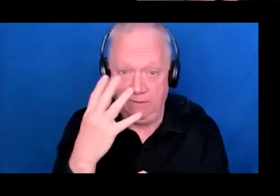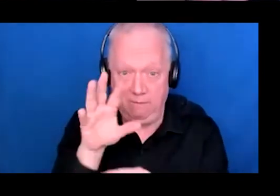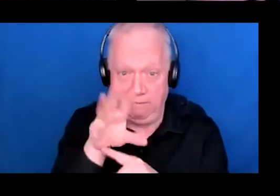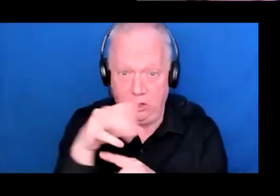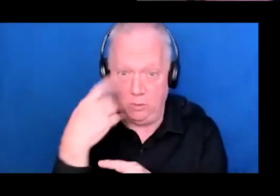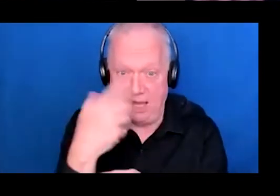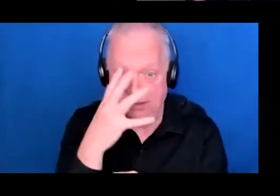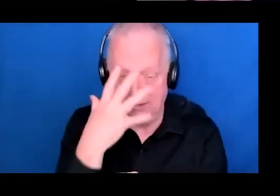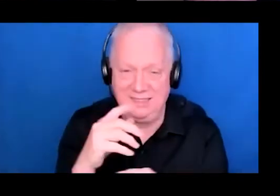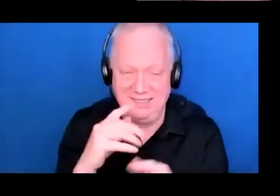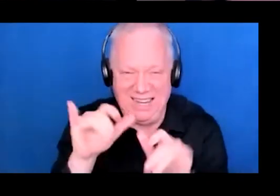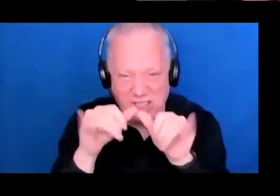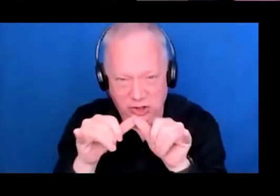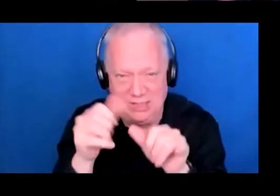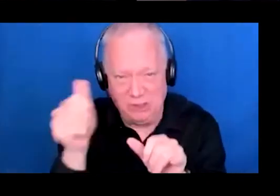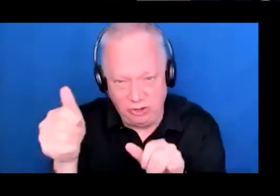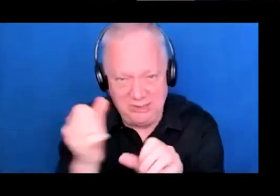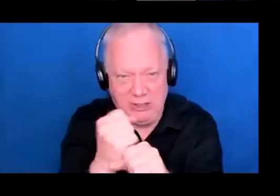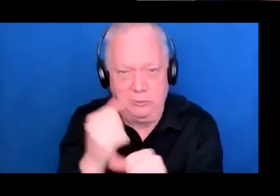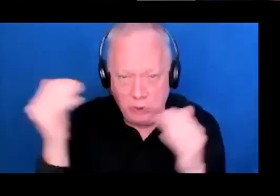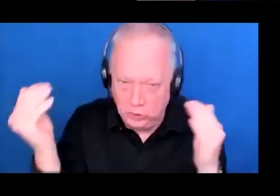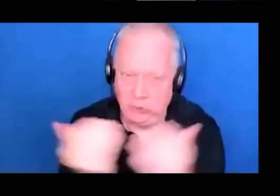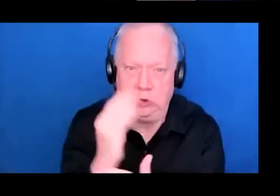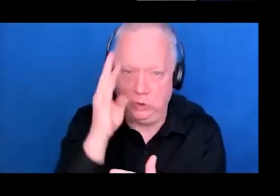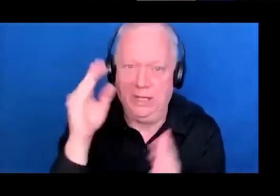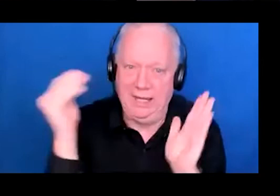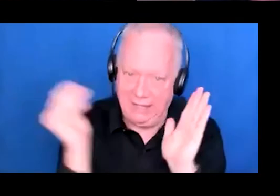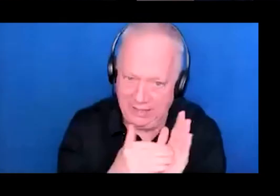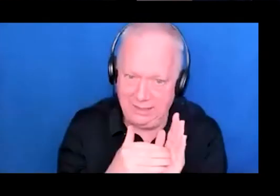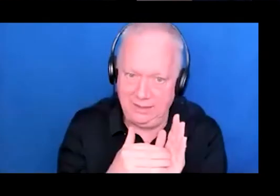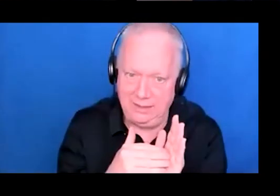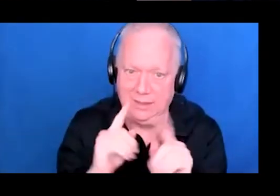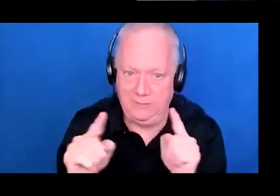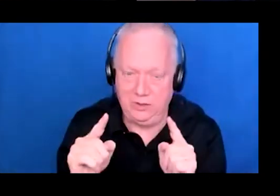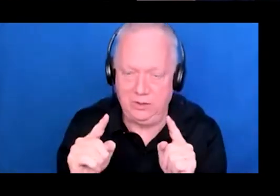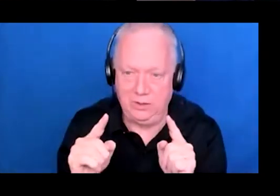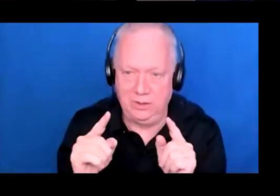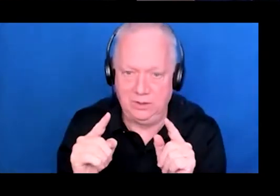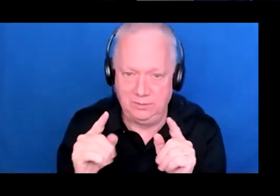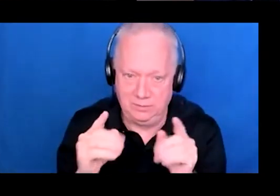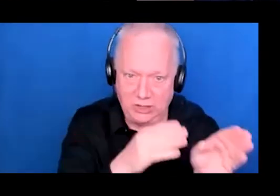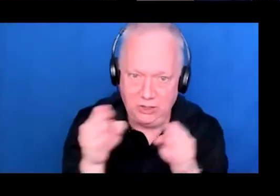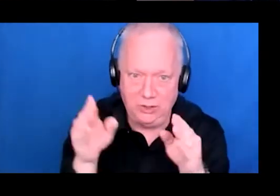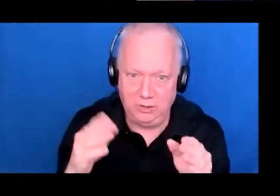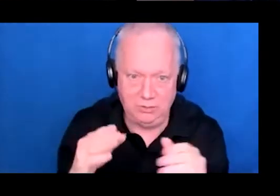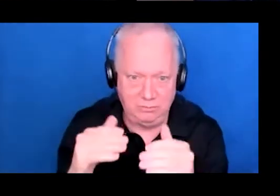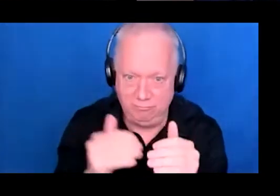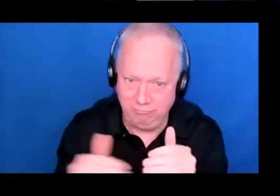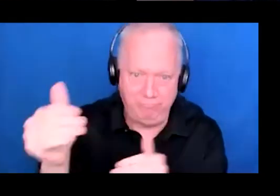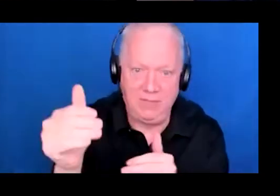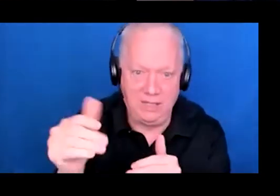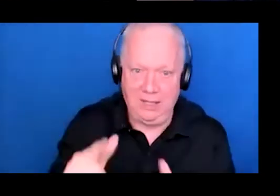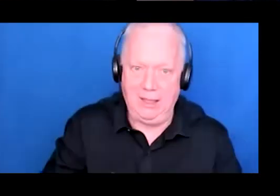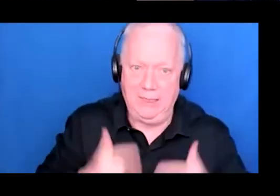he's engineering this. He's creating something new again in a different frontier. And Bill is a living legend.